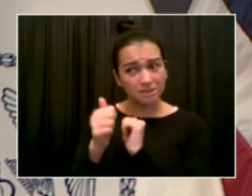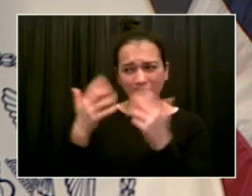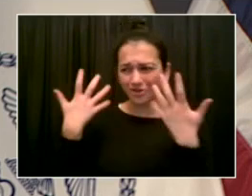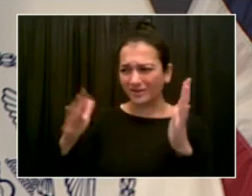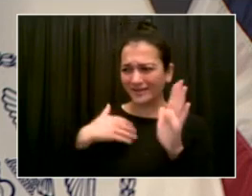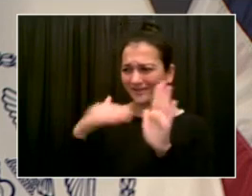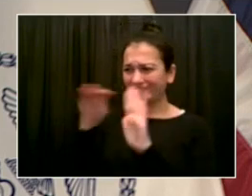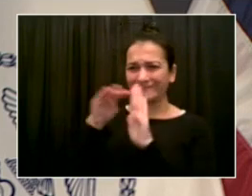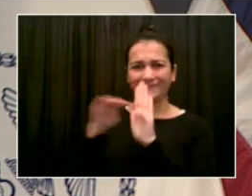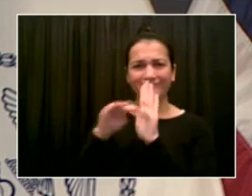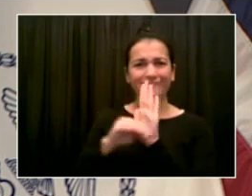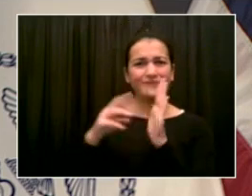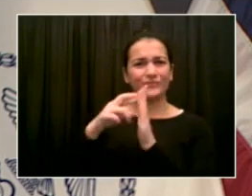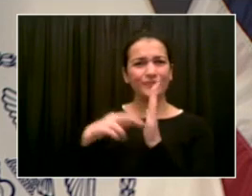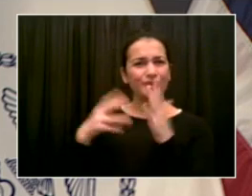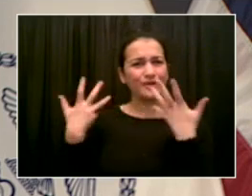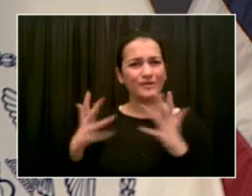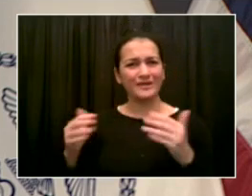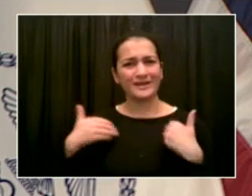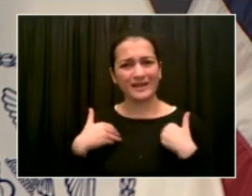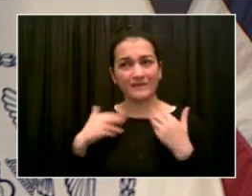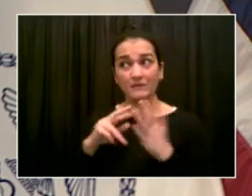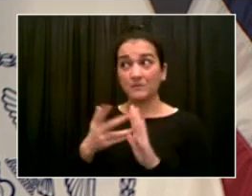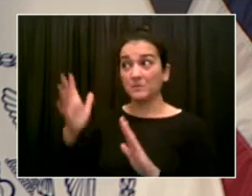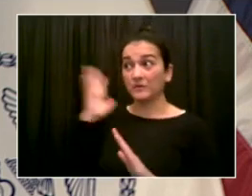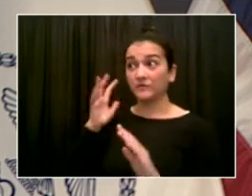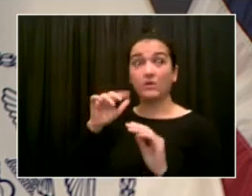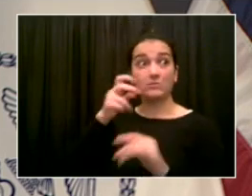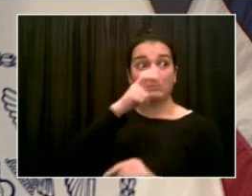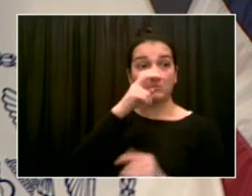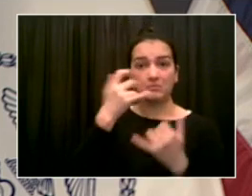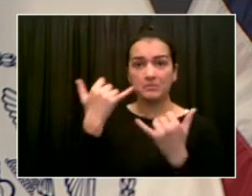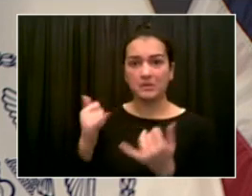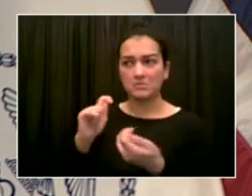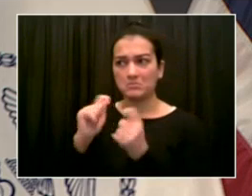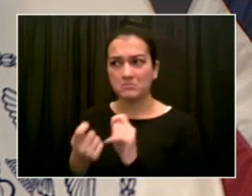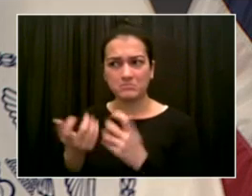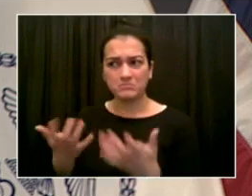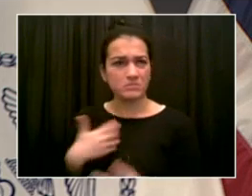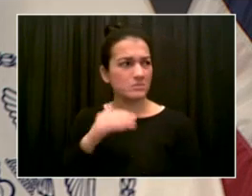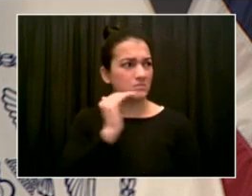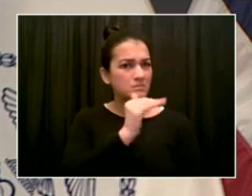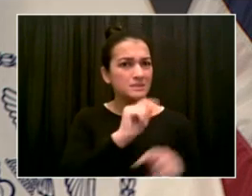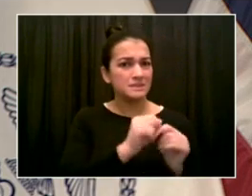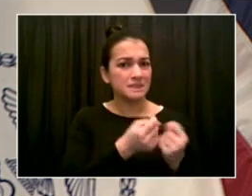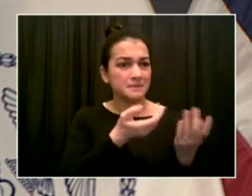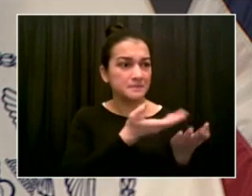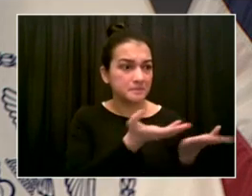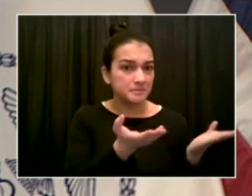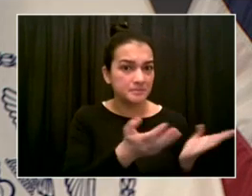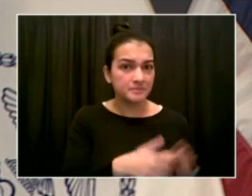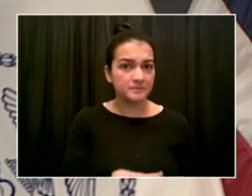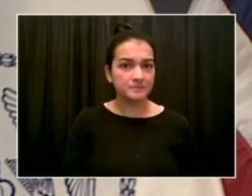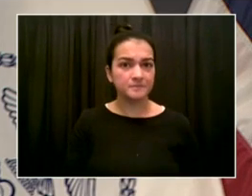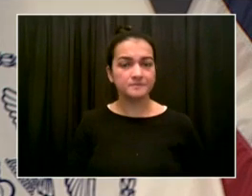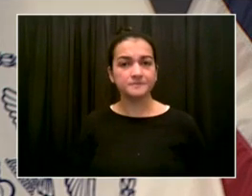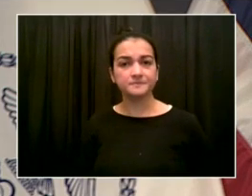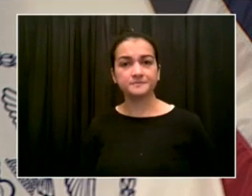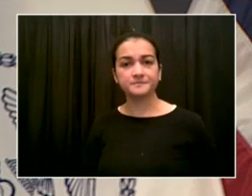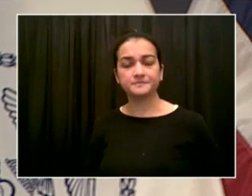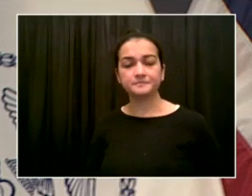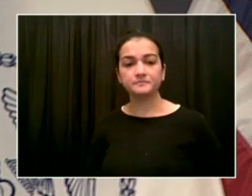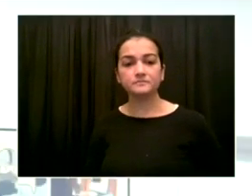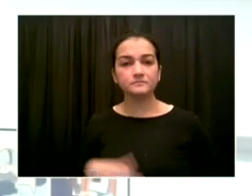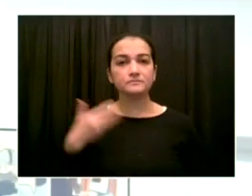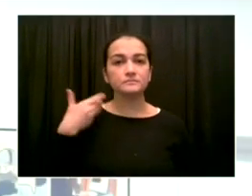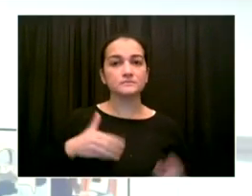you aware of this or any comment you want to make? Sir, I don't have any other detailed information about it, but we'll